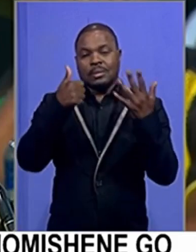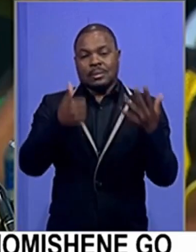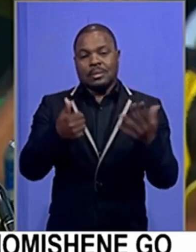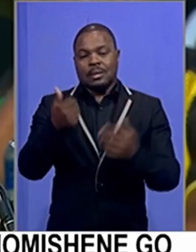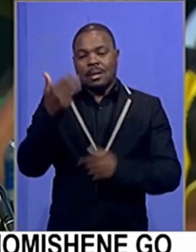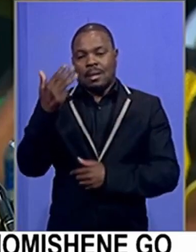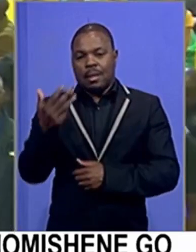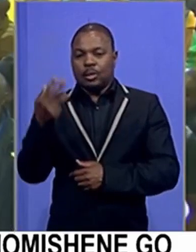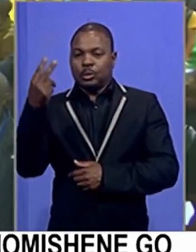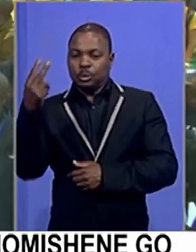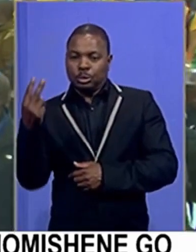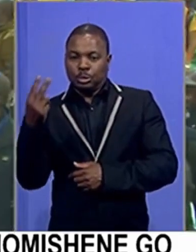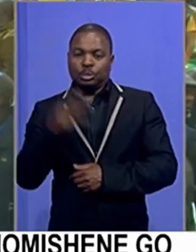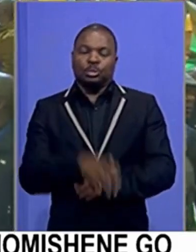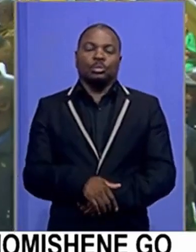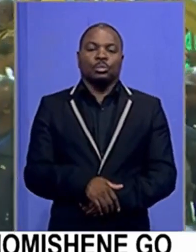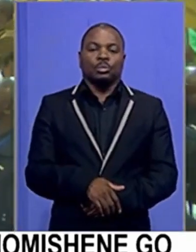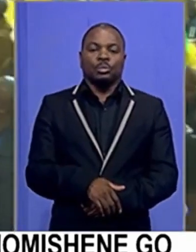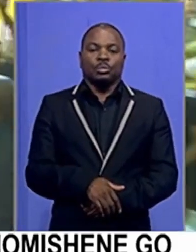1,692.